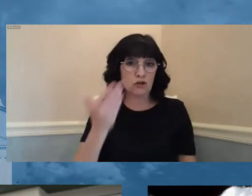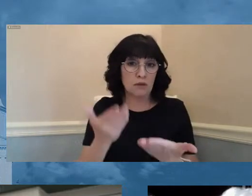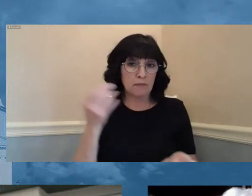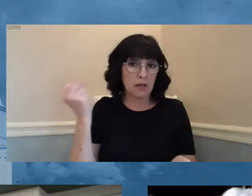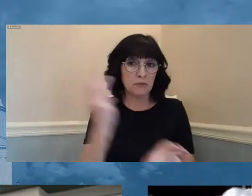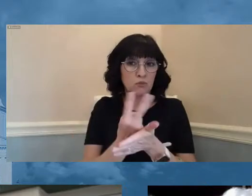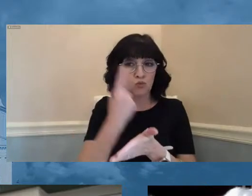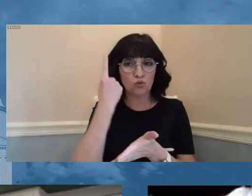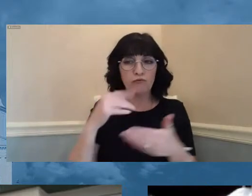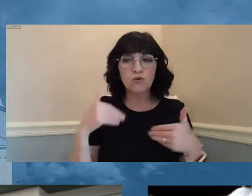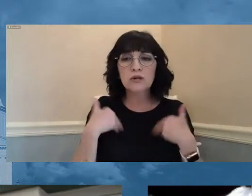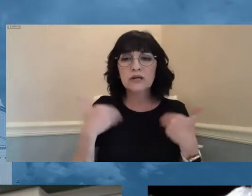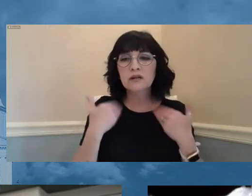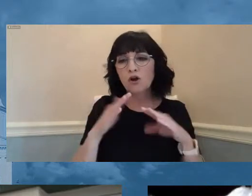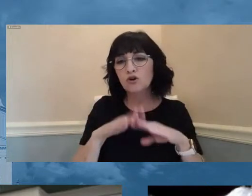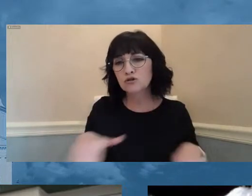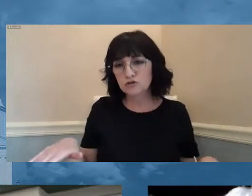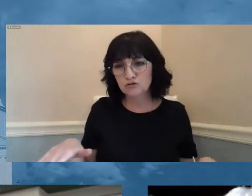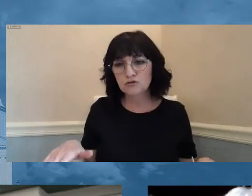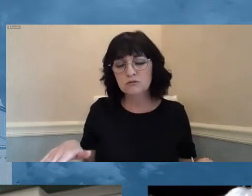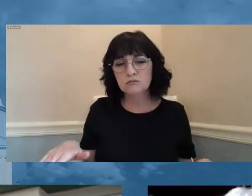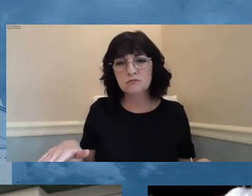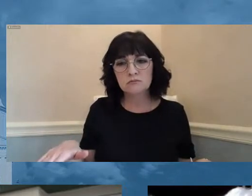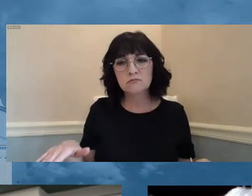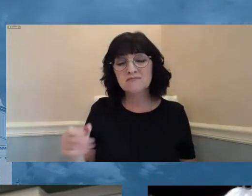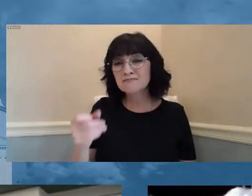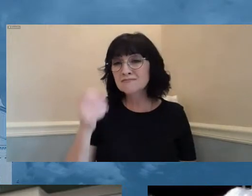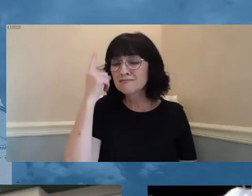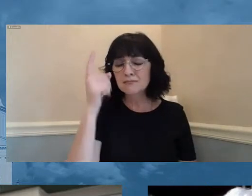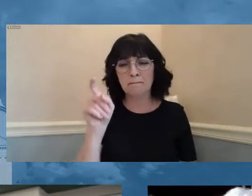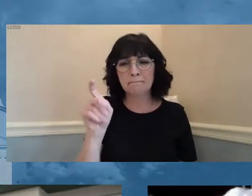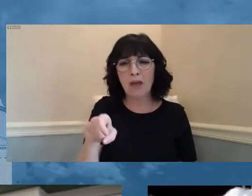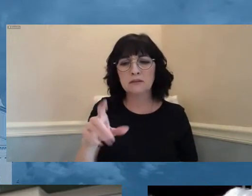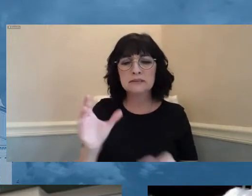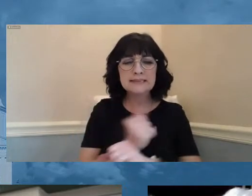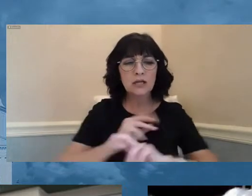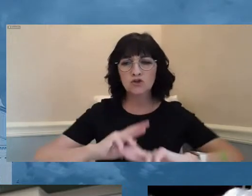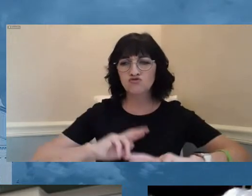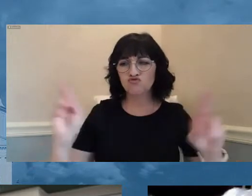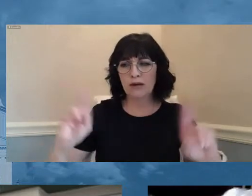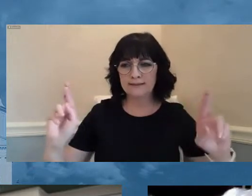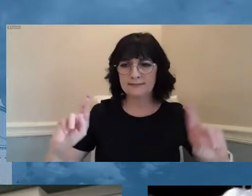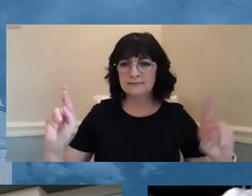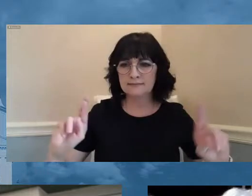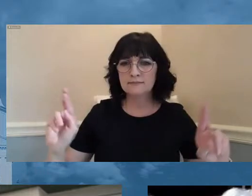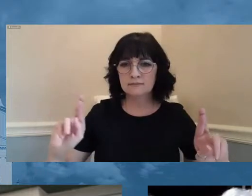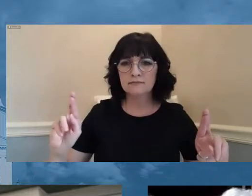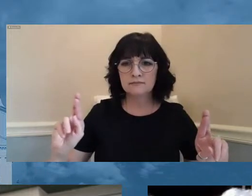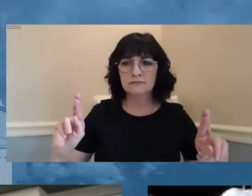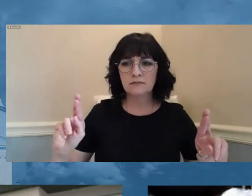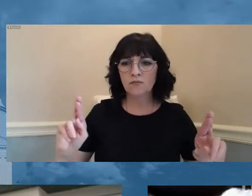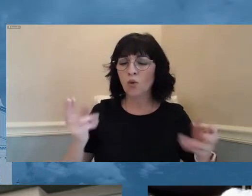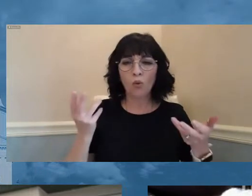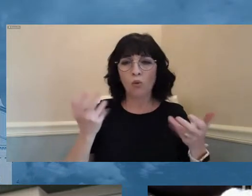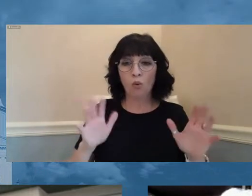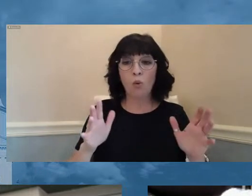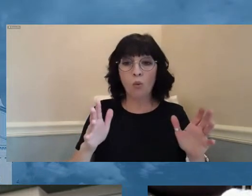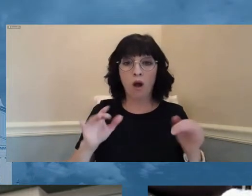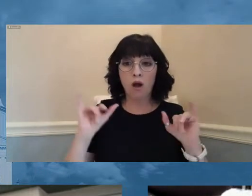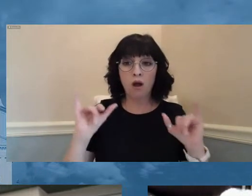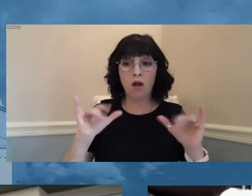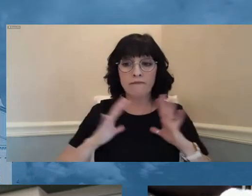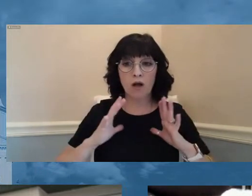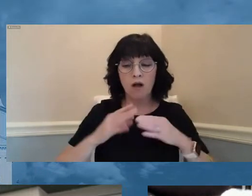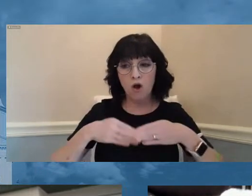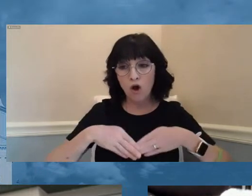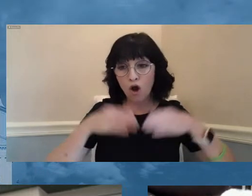can't afford to go through another year with the mix of learning, notwithstanding how the effort that went into it, the great